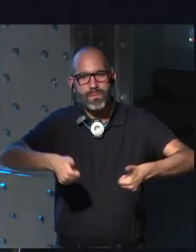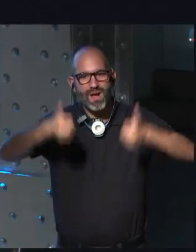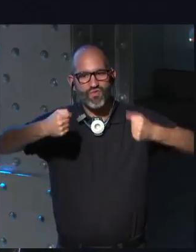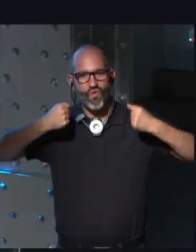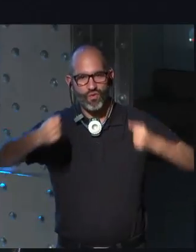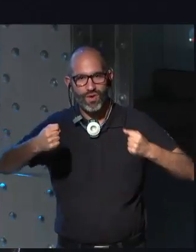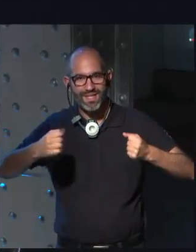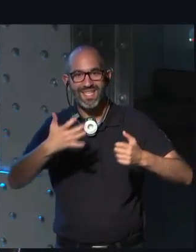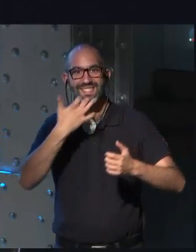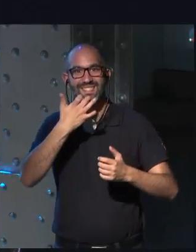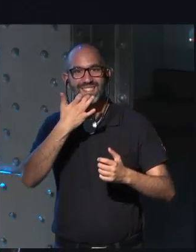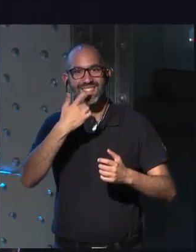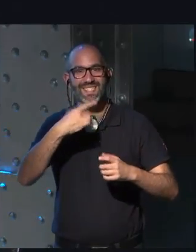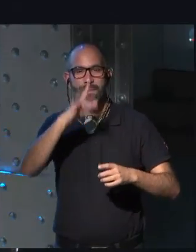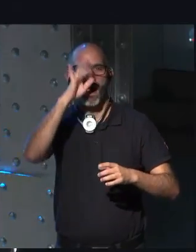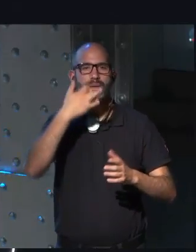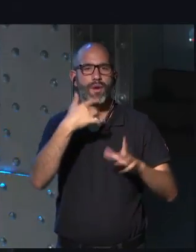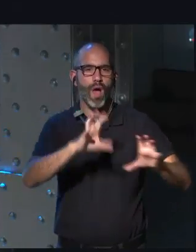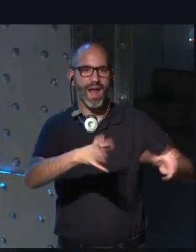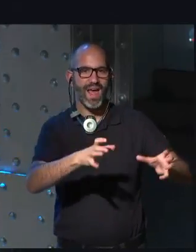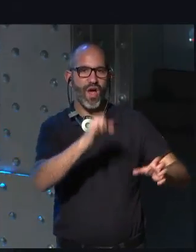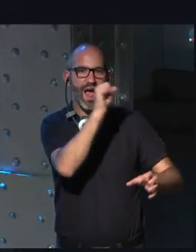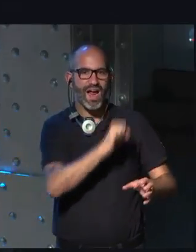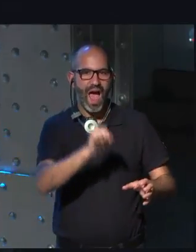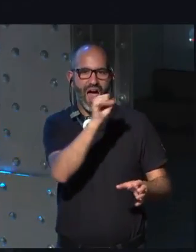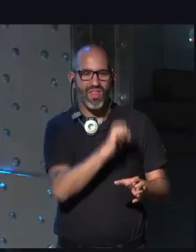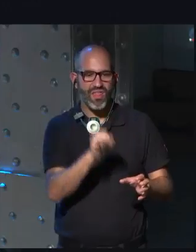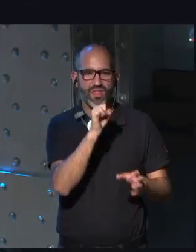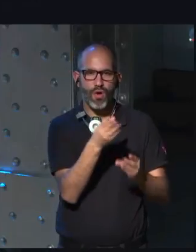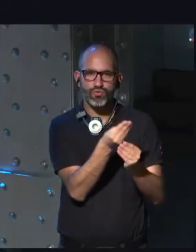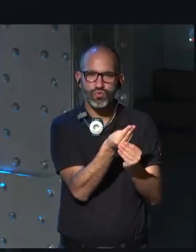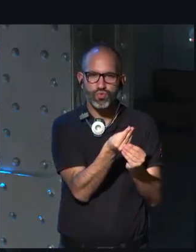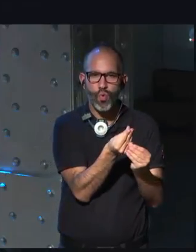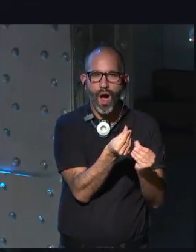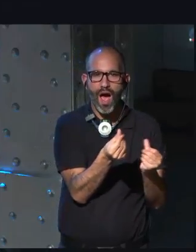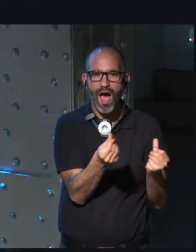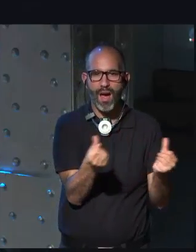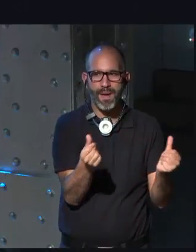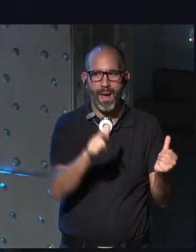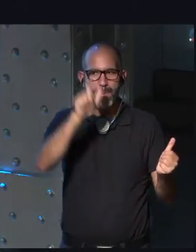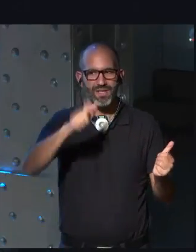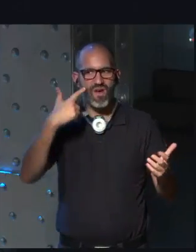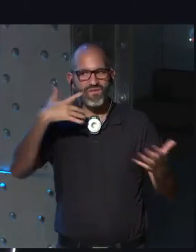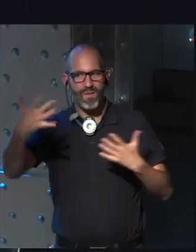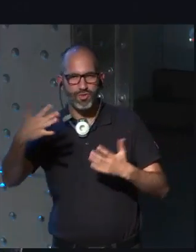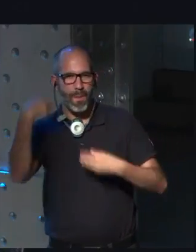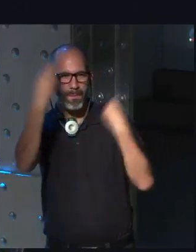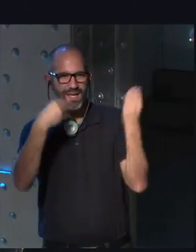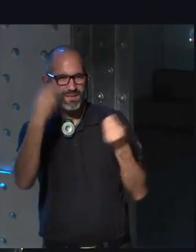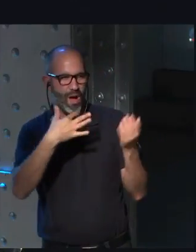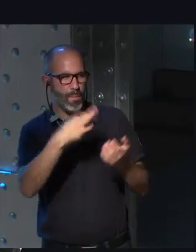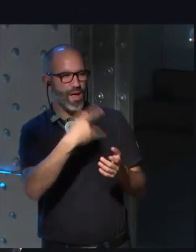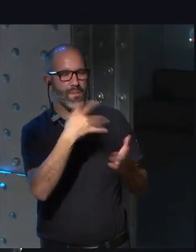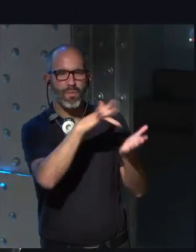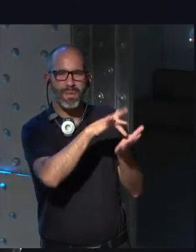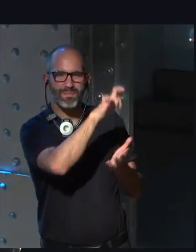people were afraid you would turn it off. So you got to the point where things were getting so loud that they were really, really compromising the sound quality to me.